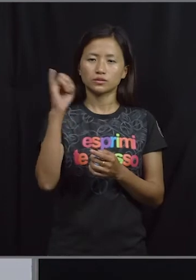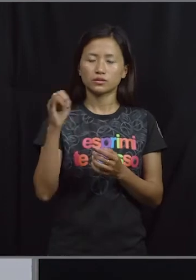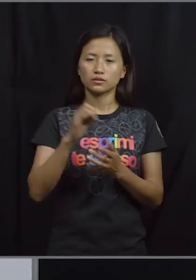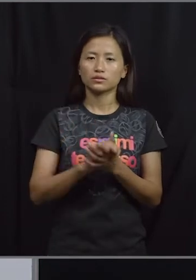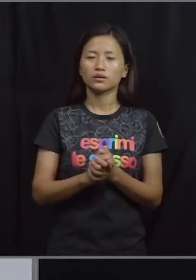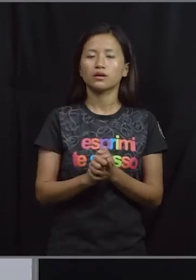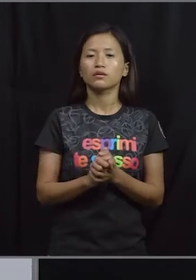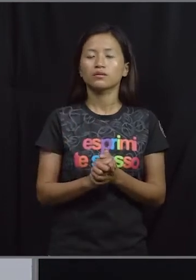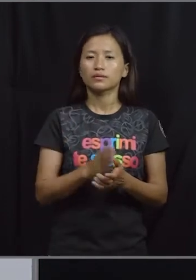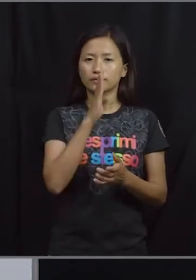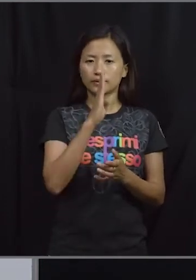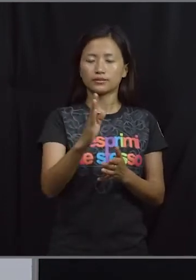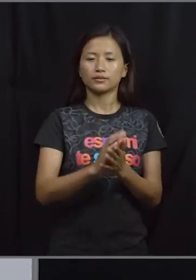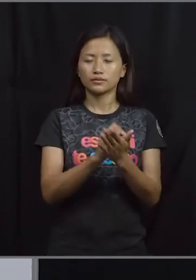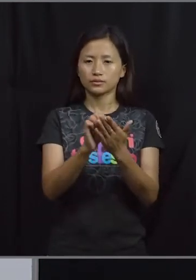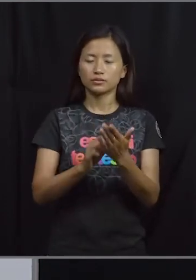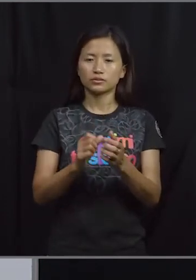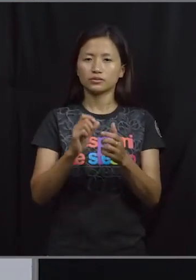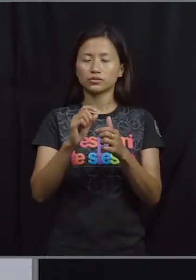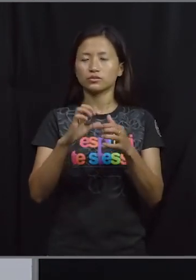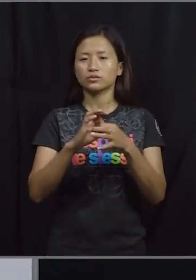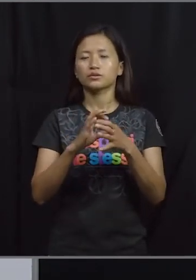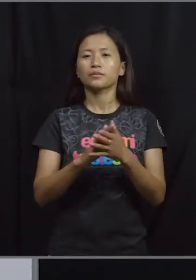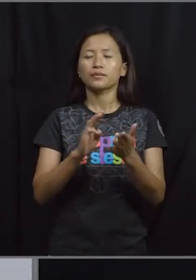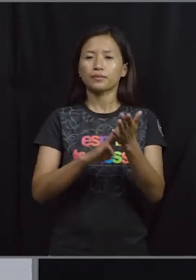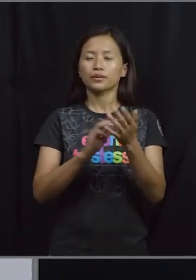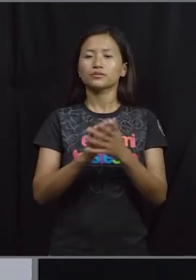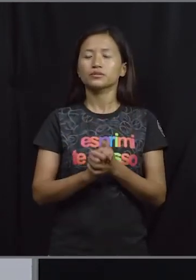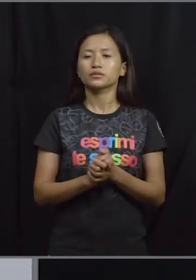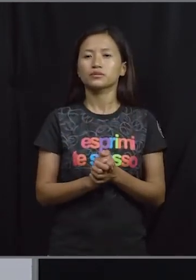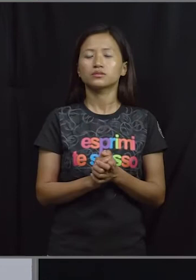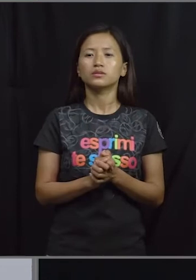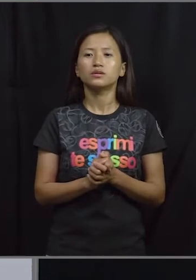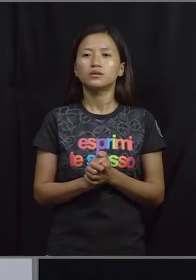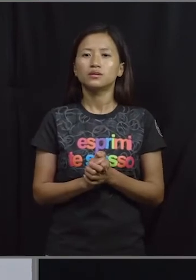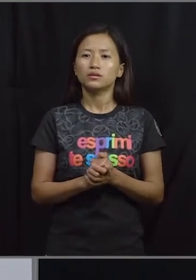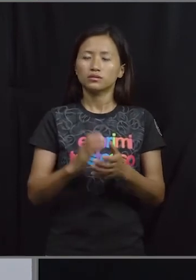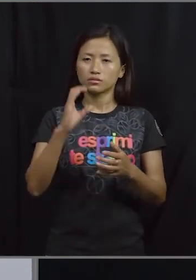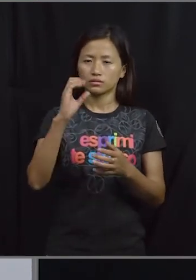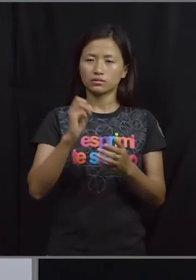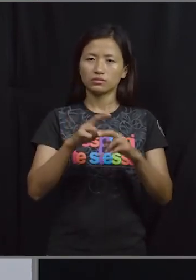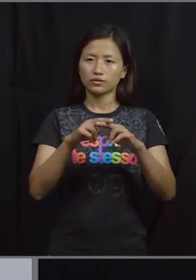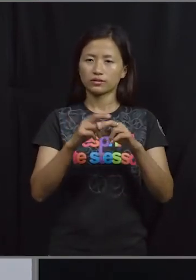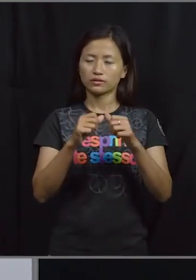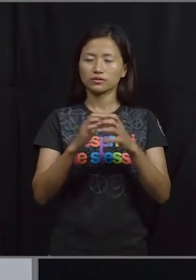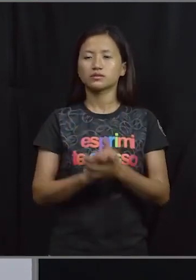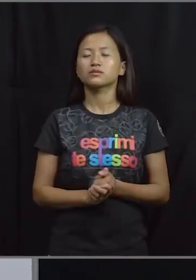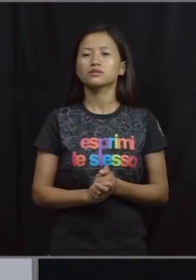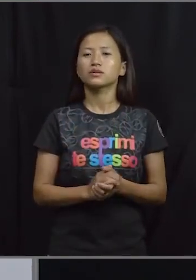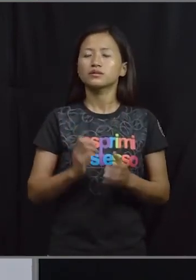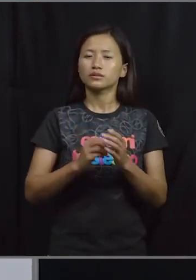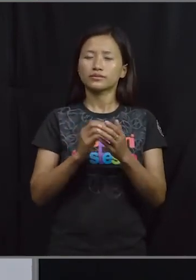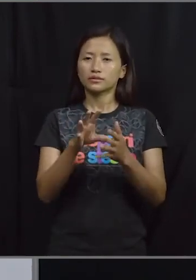Okay, so we can directly write the adjoint matrix of this one instead of finding the cofactors and then taking the